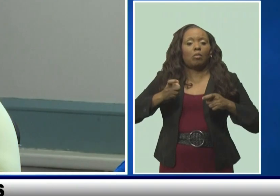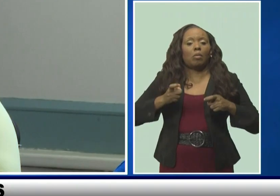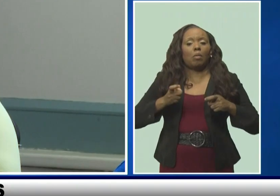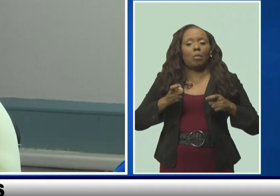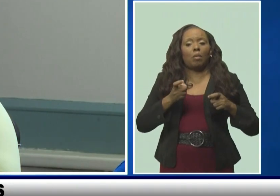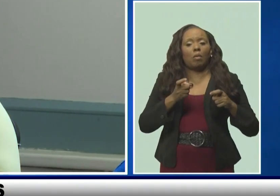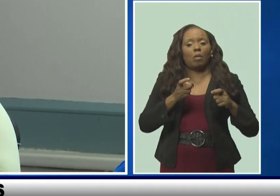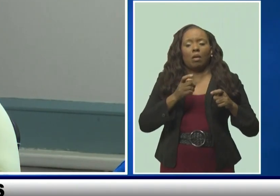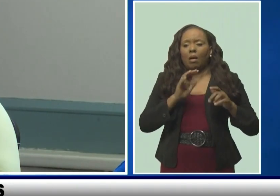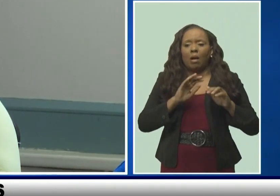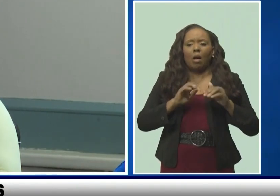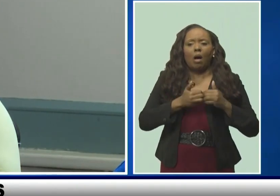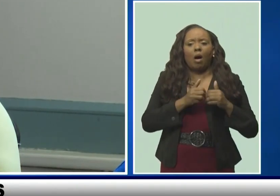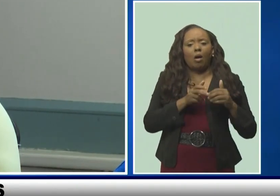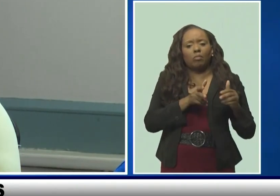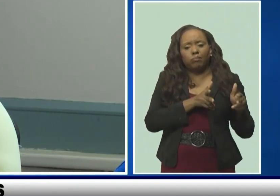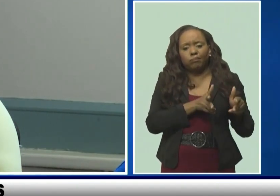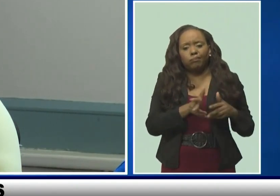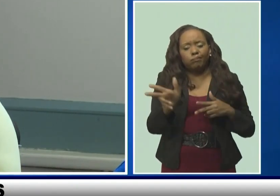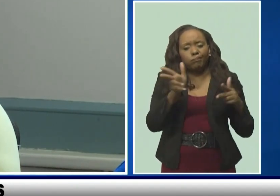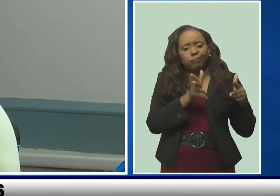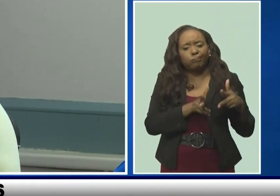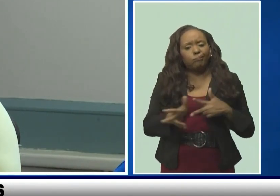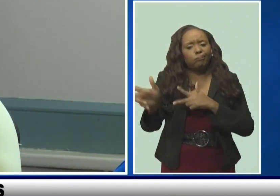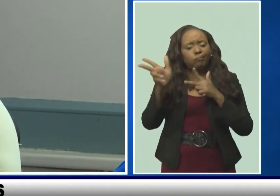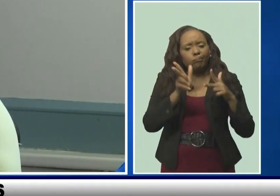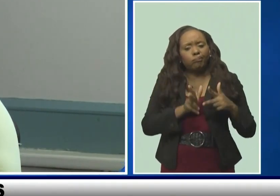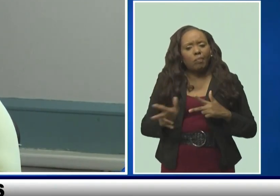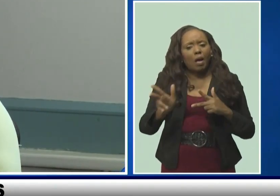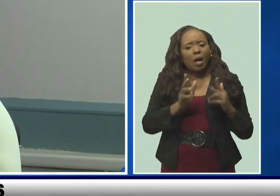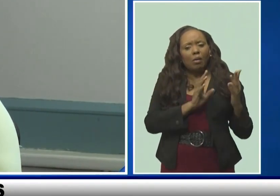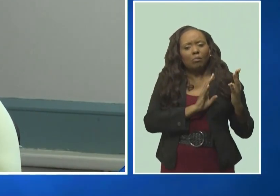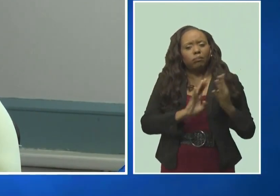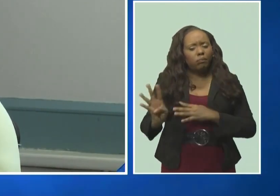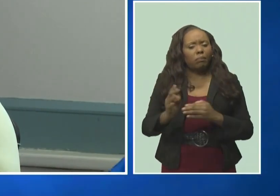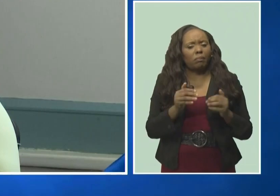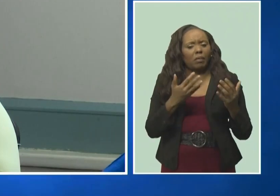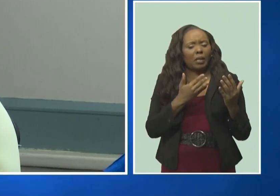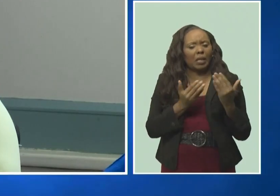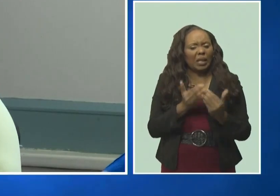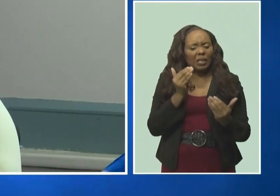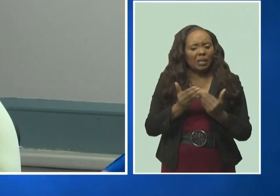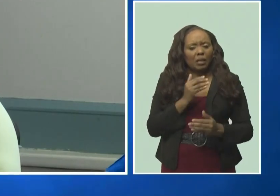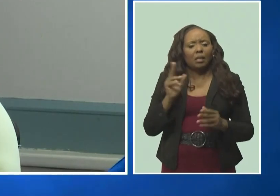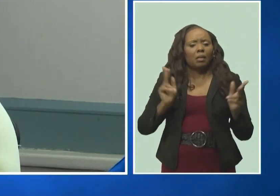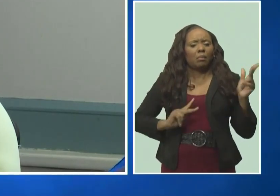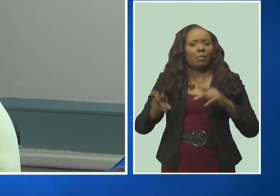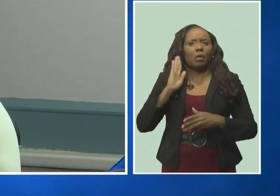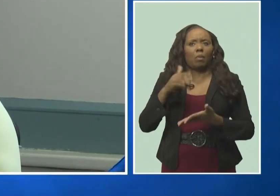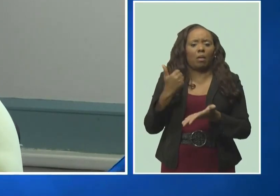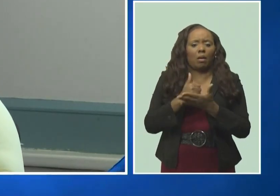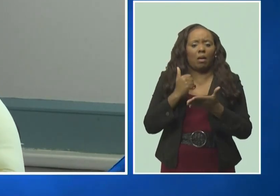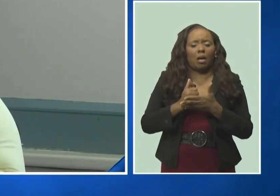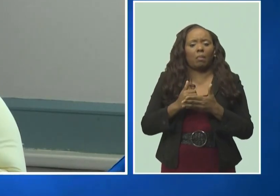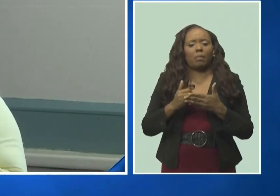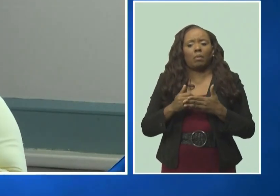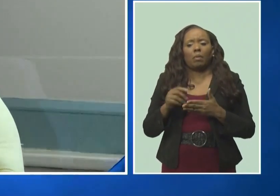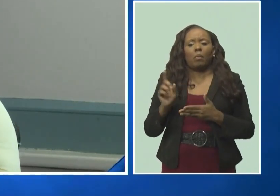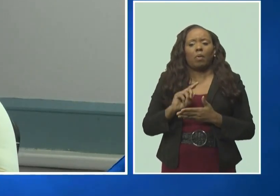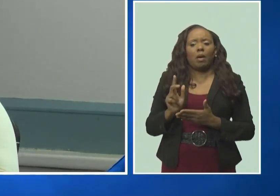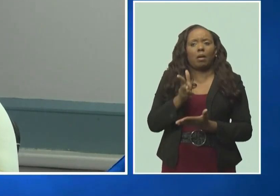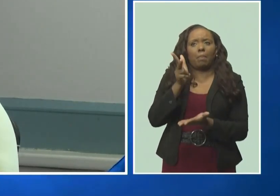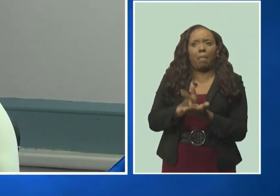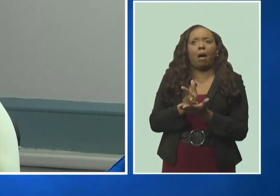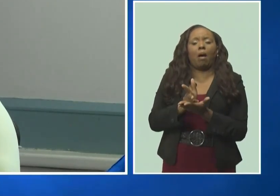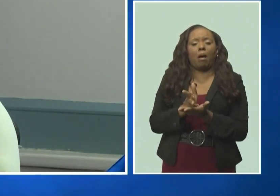don't have to be worried about that. We have persons who will assist in the parking in the